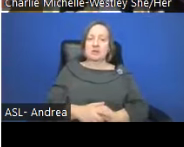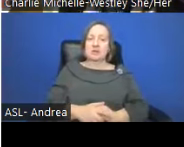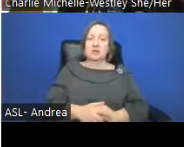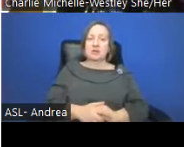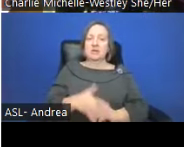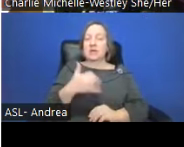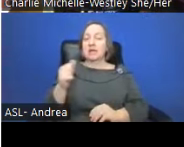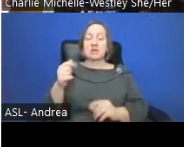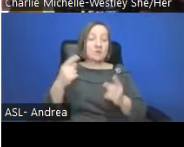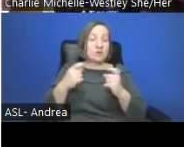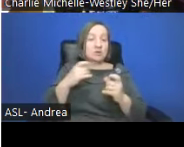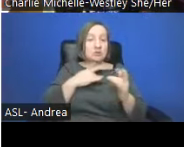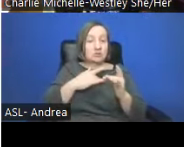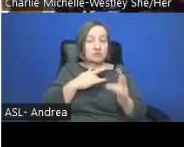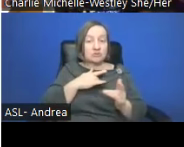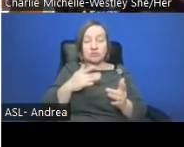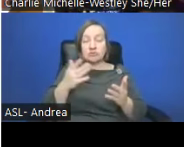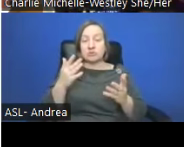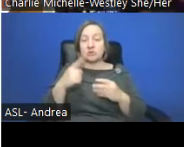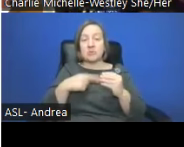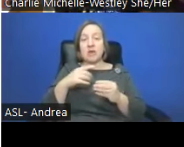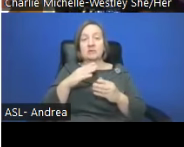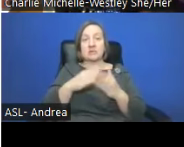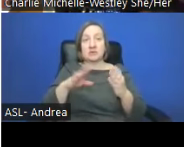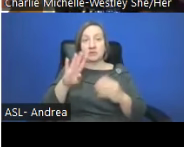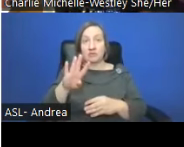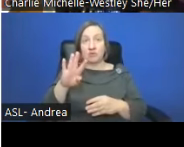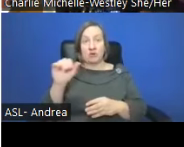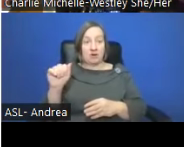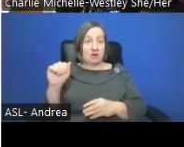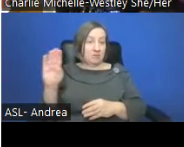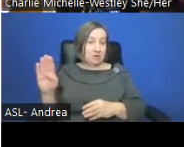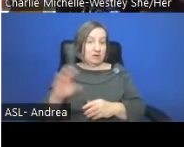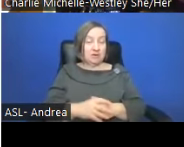Are there any questions or concerns on section 4, A or B?